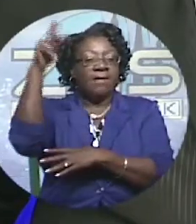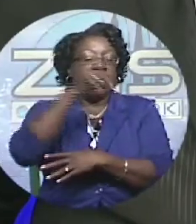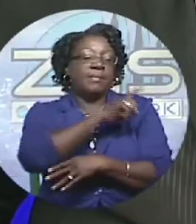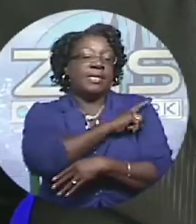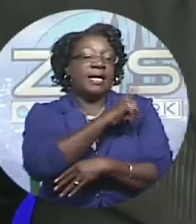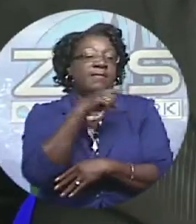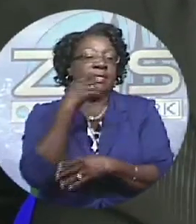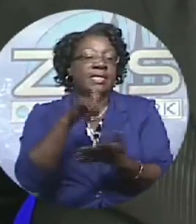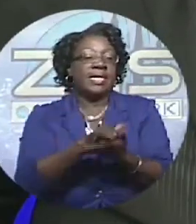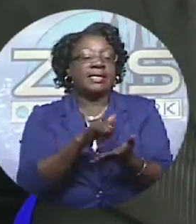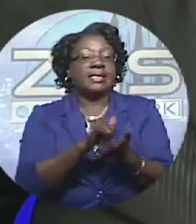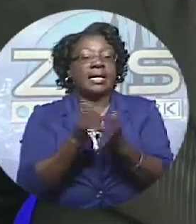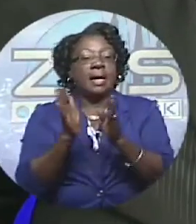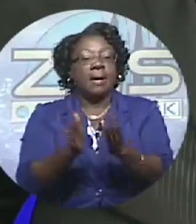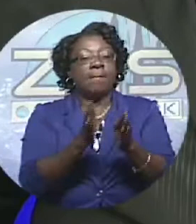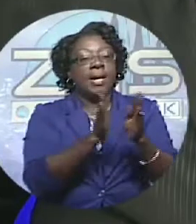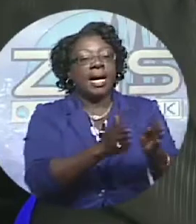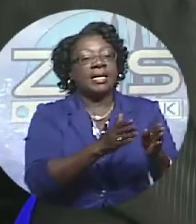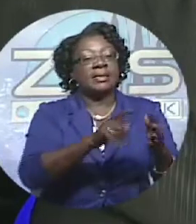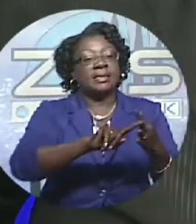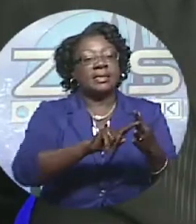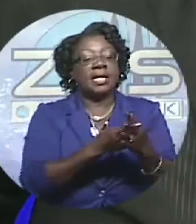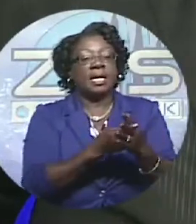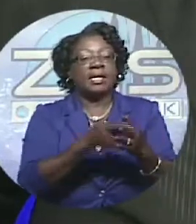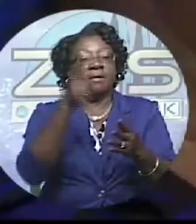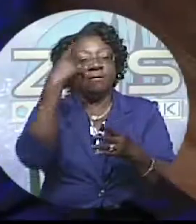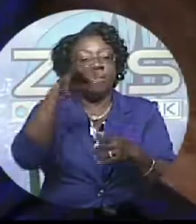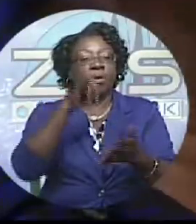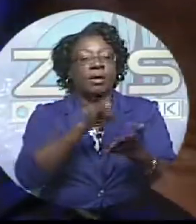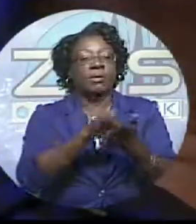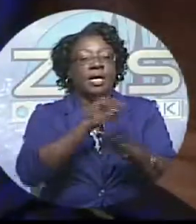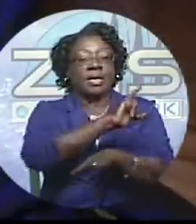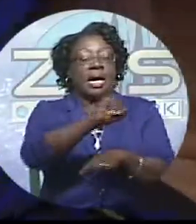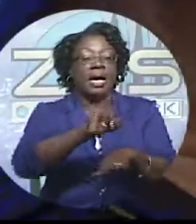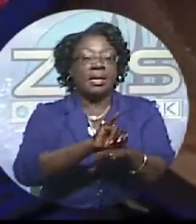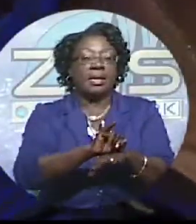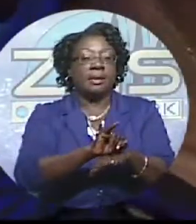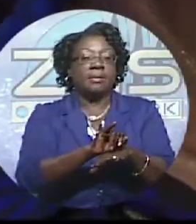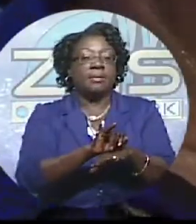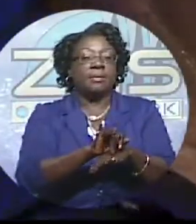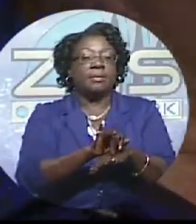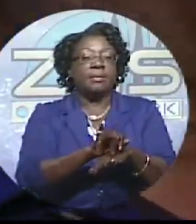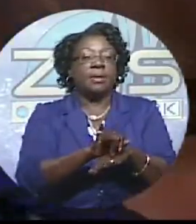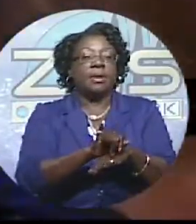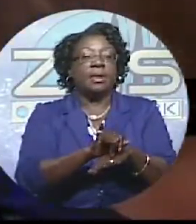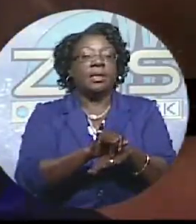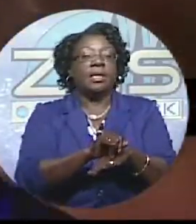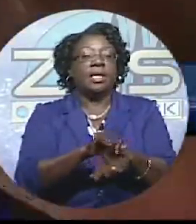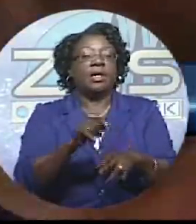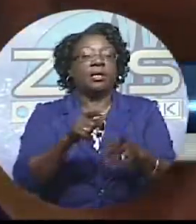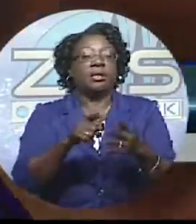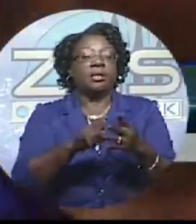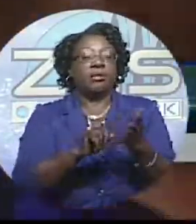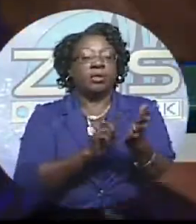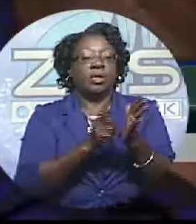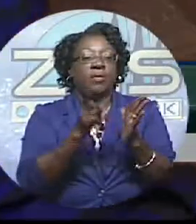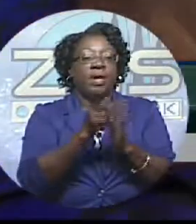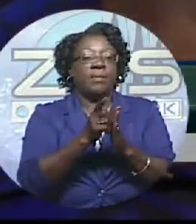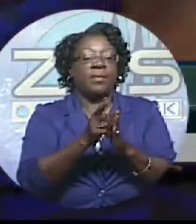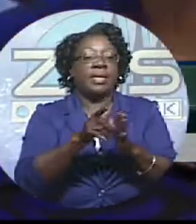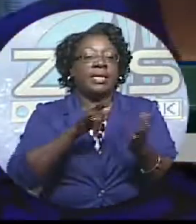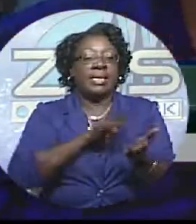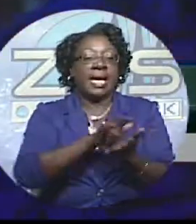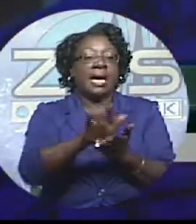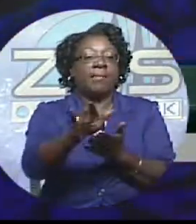Davis, says plans are in the pipeline. The bids have just returned for the redevelopment of the New Bide Airport. We